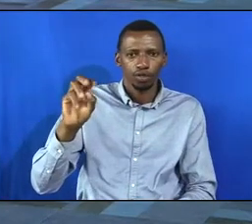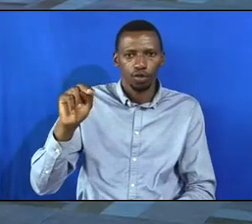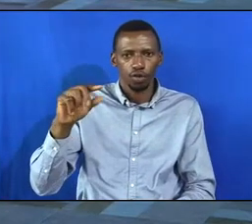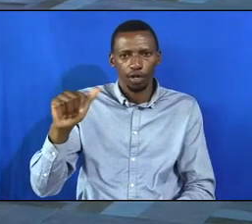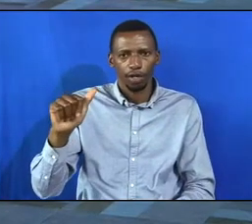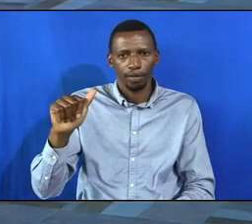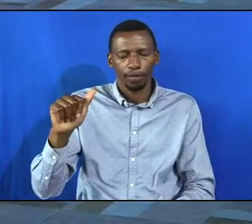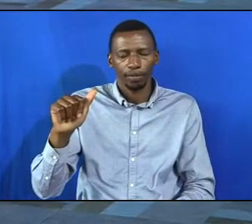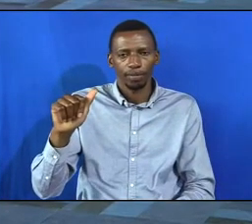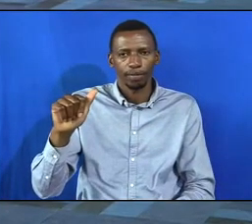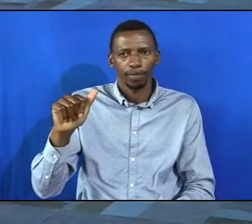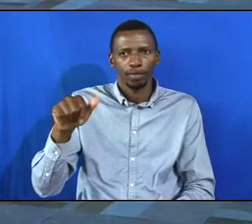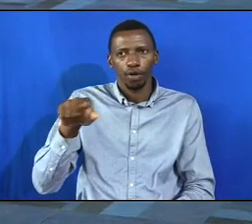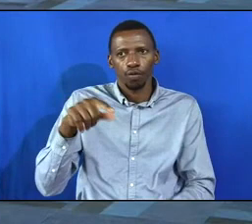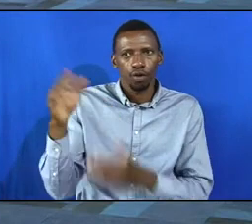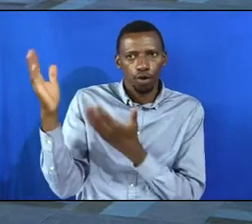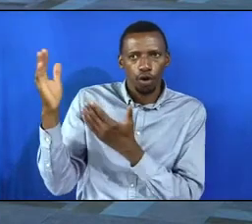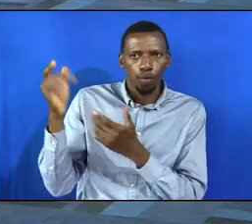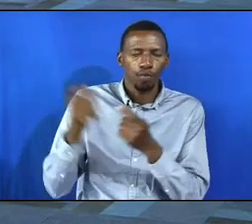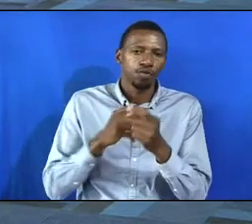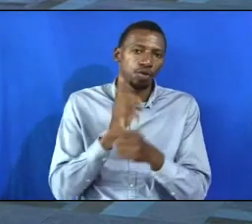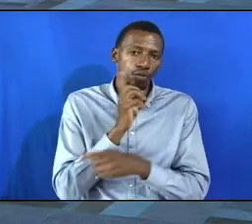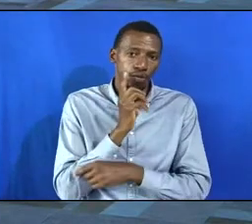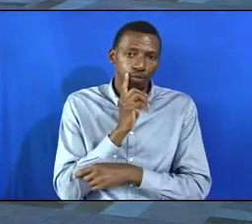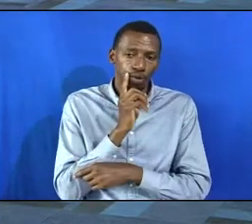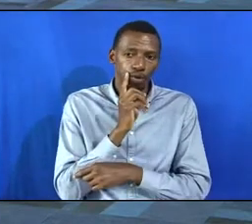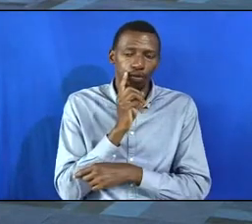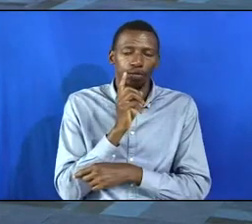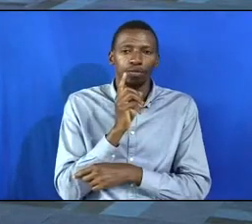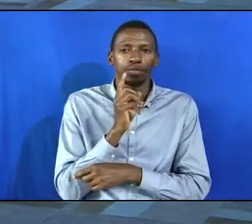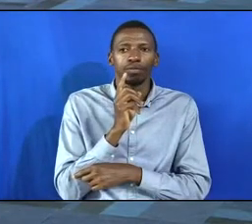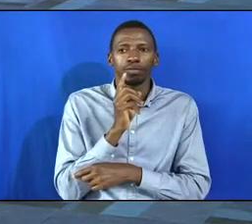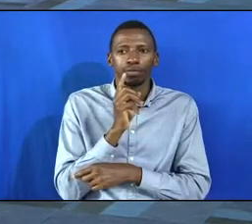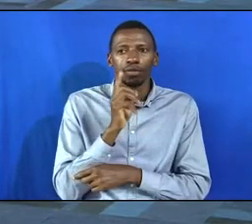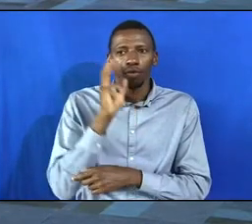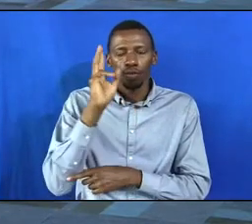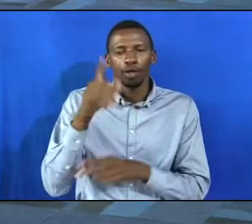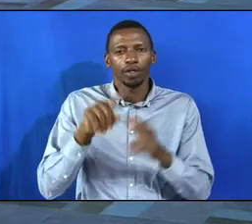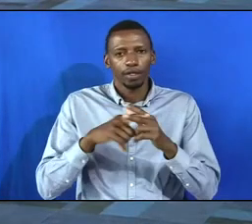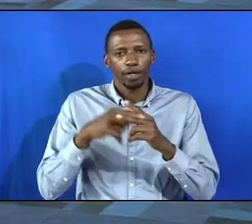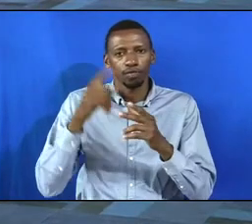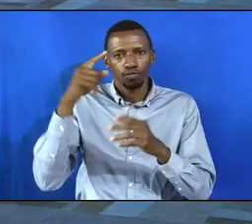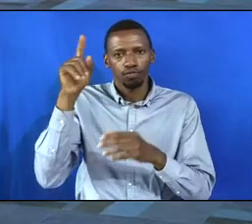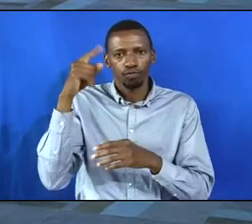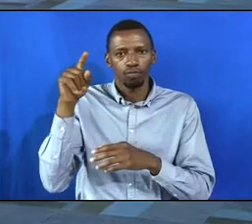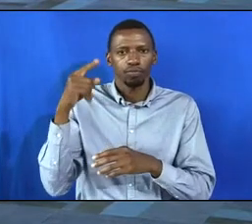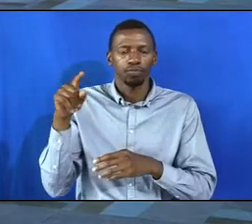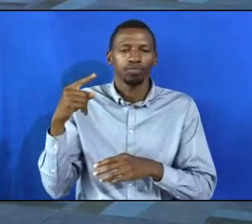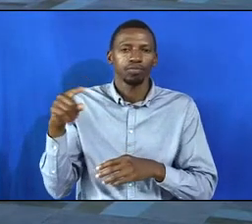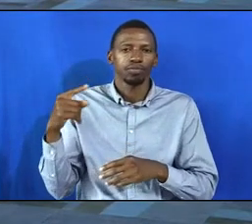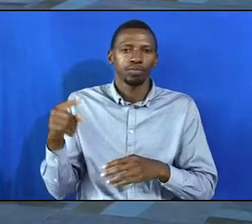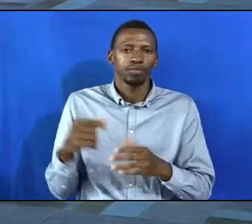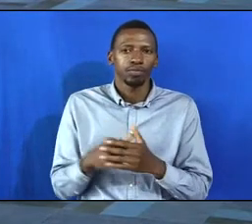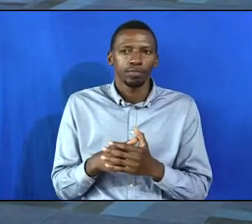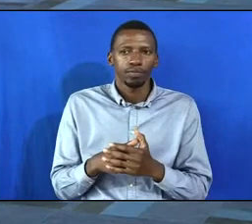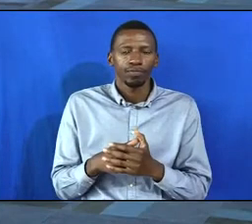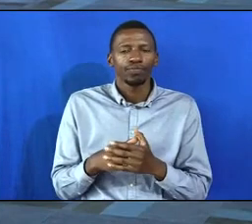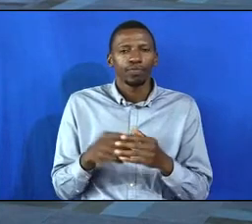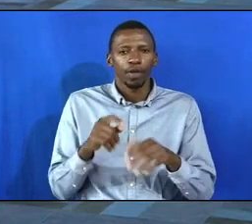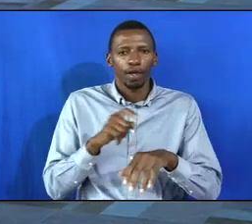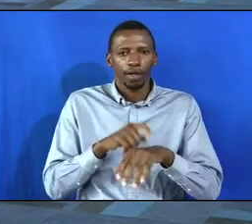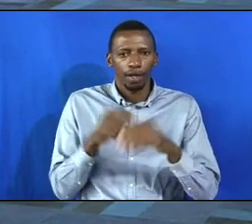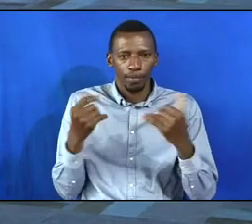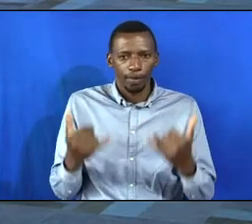to scoring. We hope that from tomorrow he will start scoring and the other will start scoring. So with that